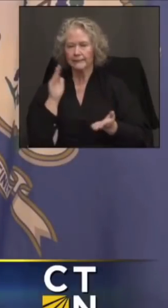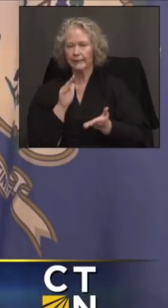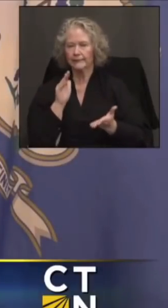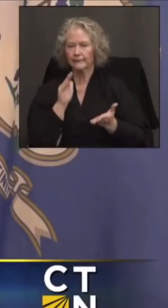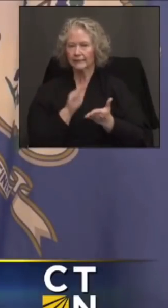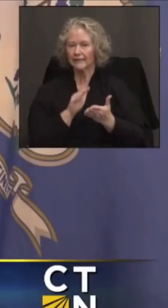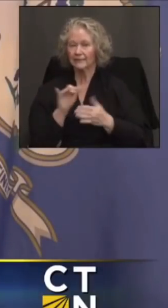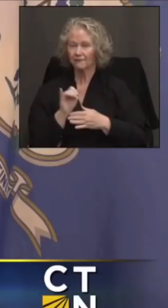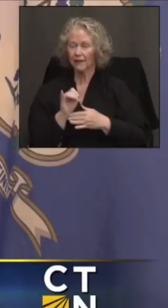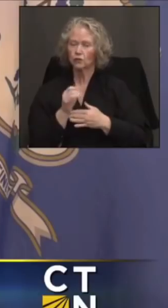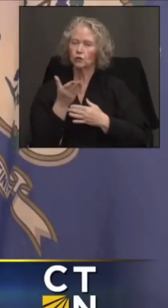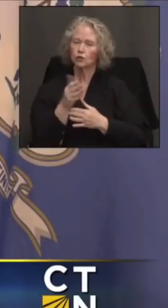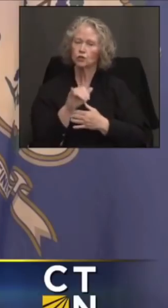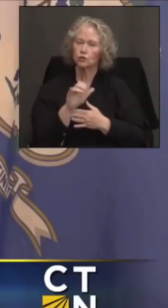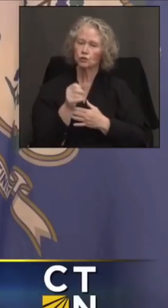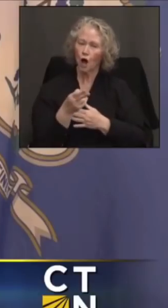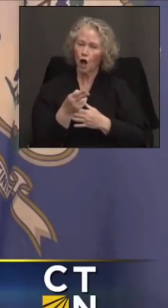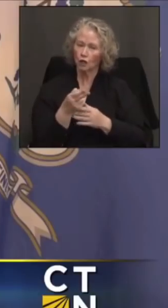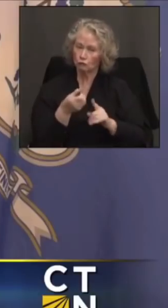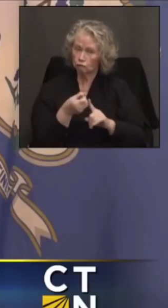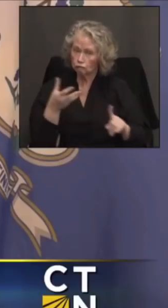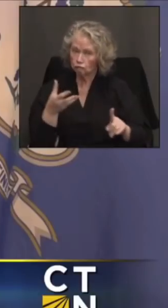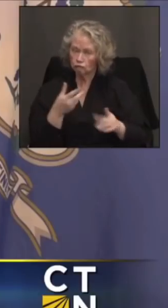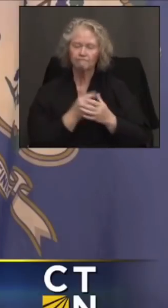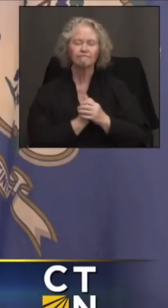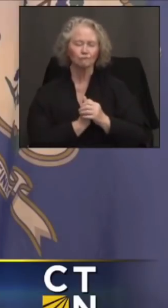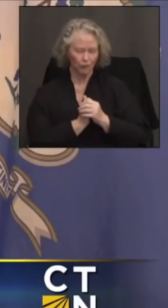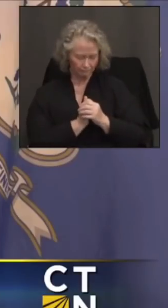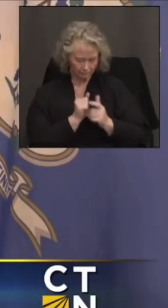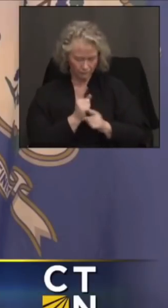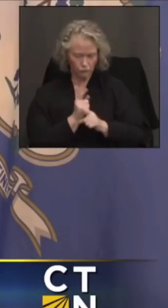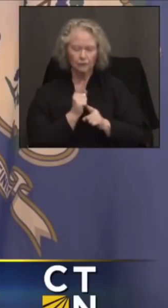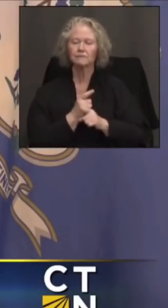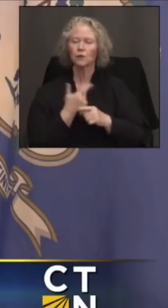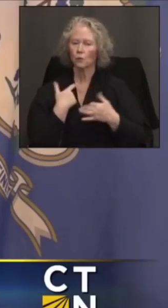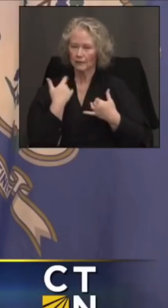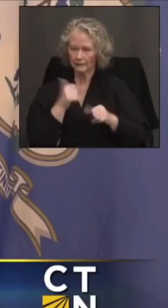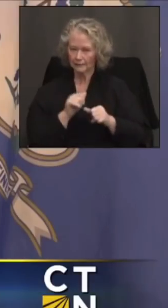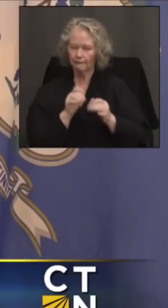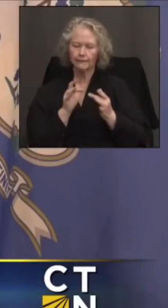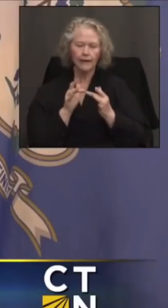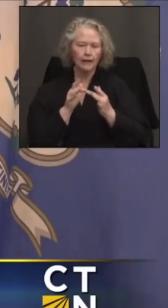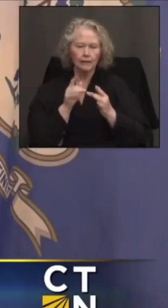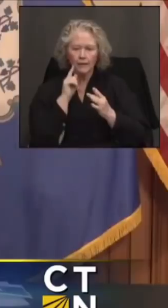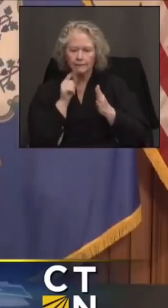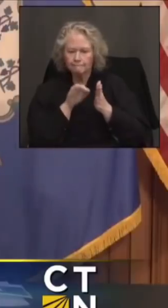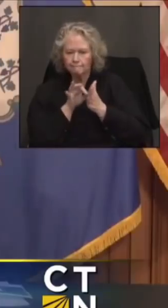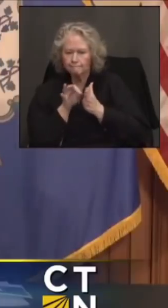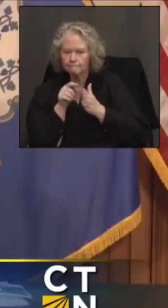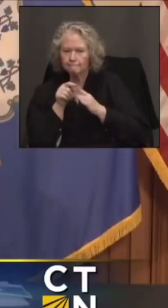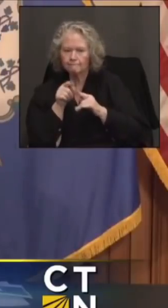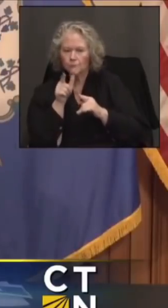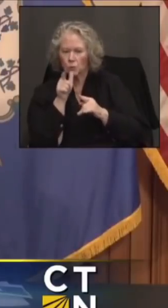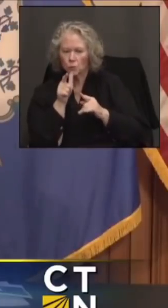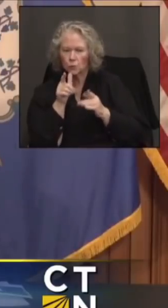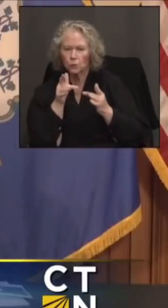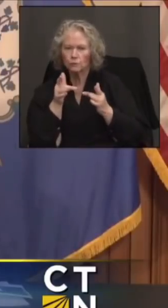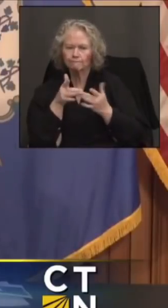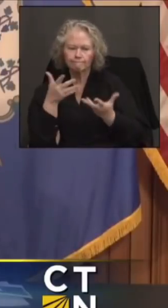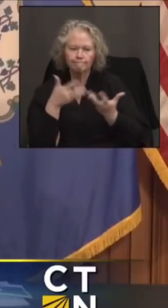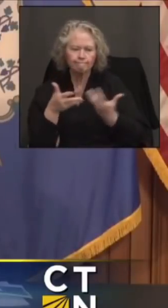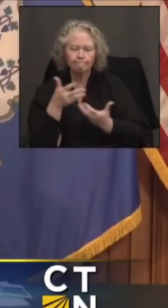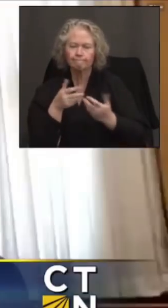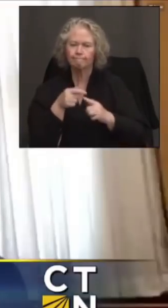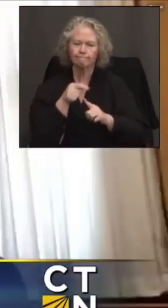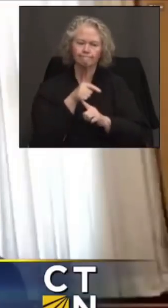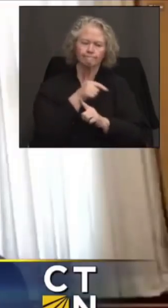infections. Josh, you want to speak to that? No, that's right. We're still contact tracing every positive case. And